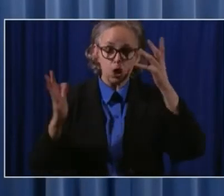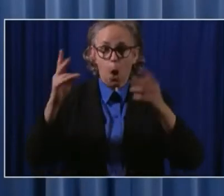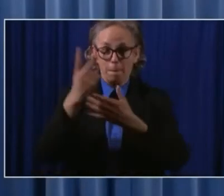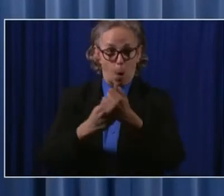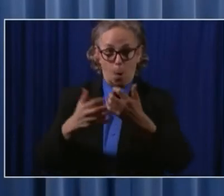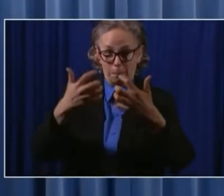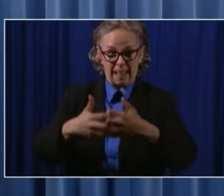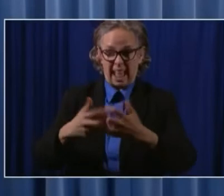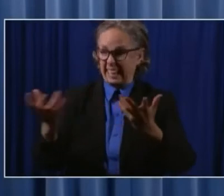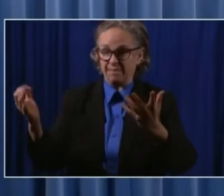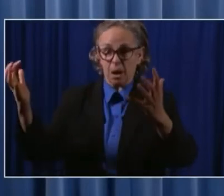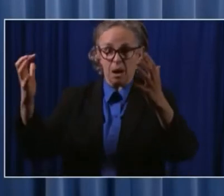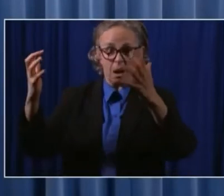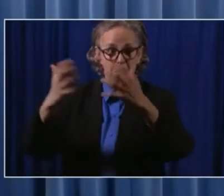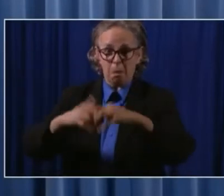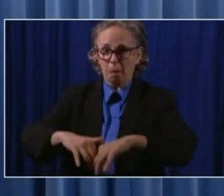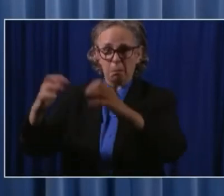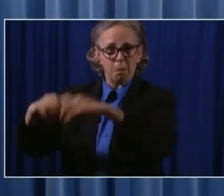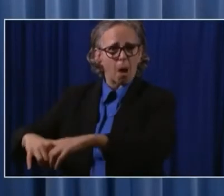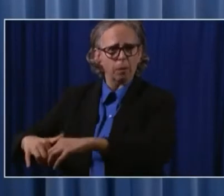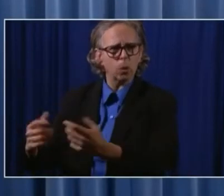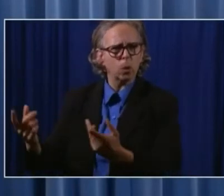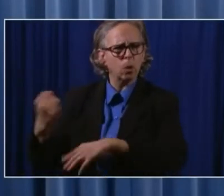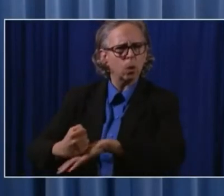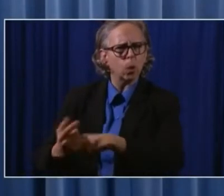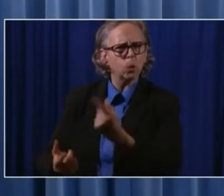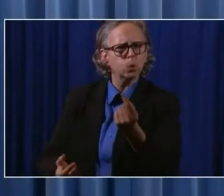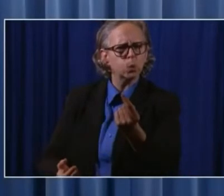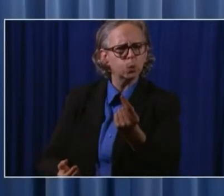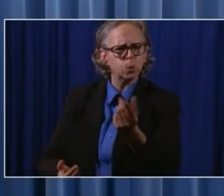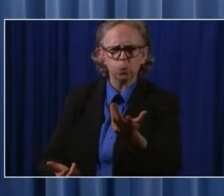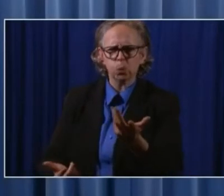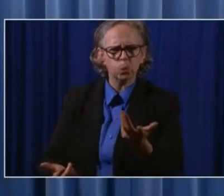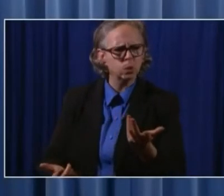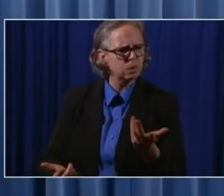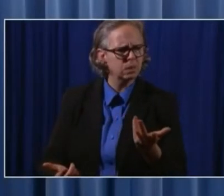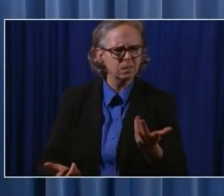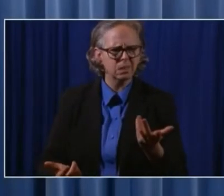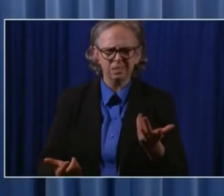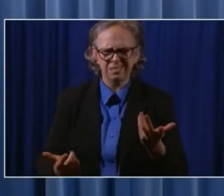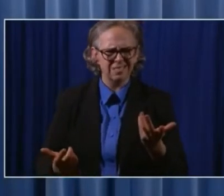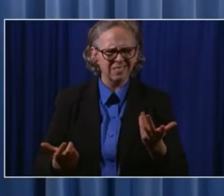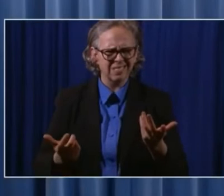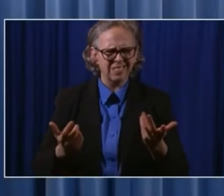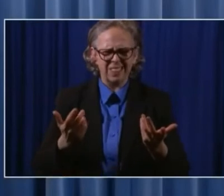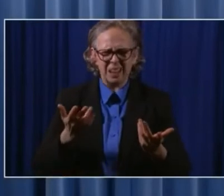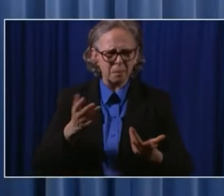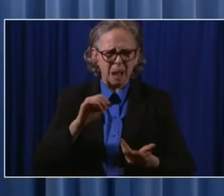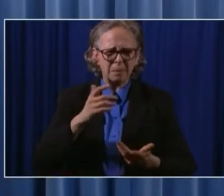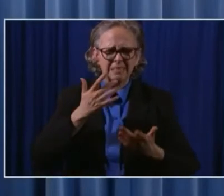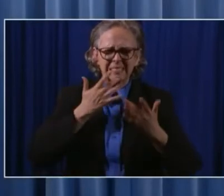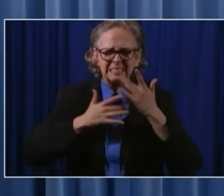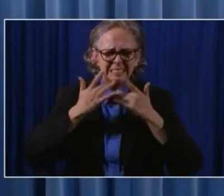this bill, it would have meant that we would have had virtually no, very, very little